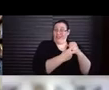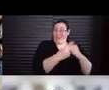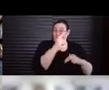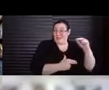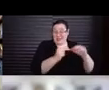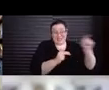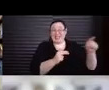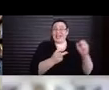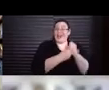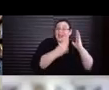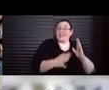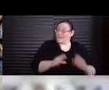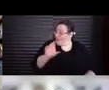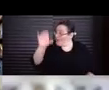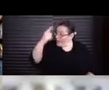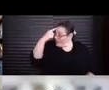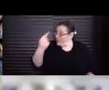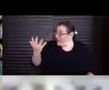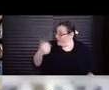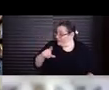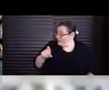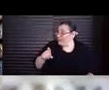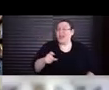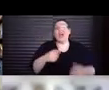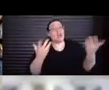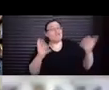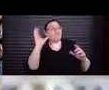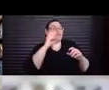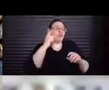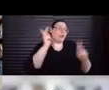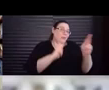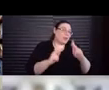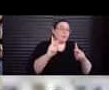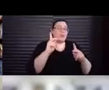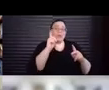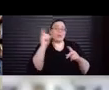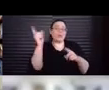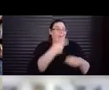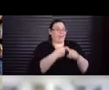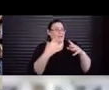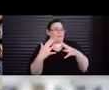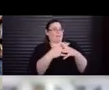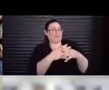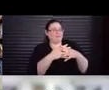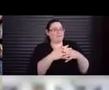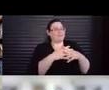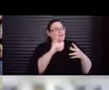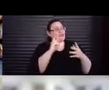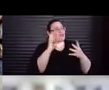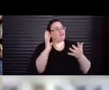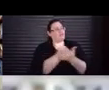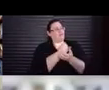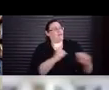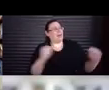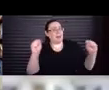archivist was like, so what are you looking for? And I was like, well, I'm looking for people who arrived from the US who, you know, claim freedom, you know,